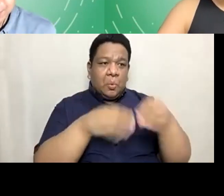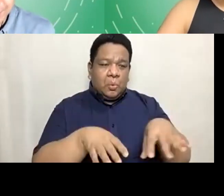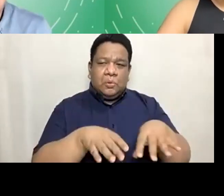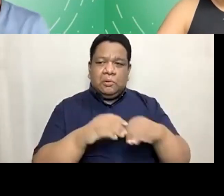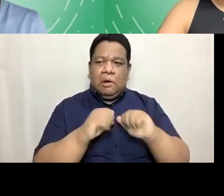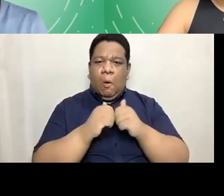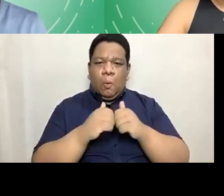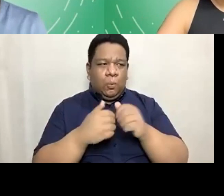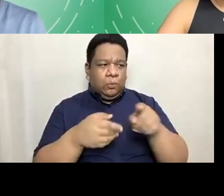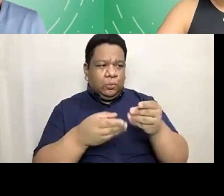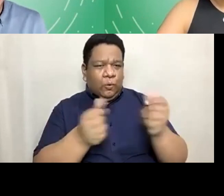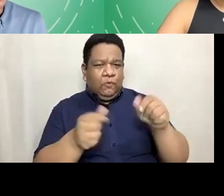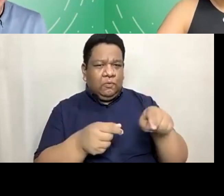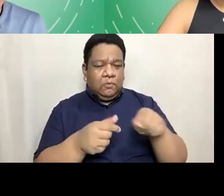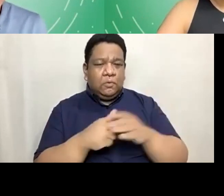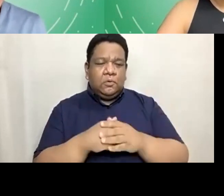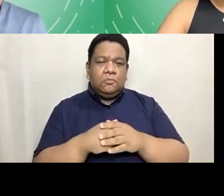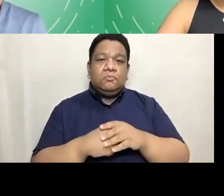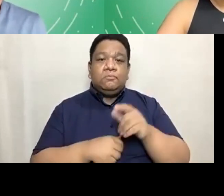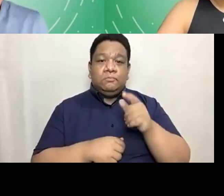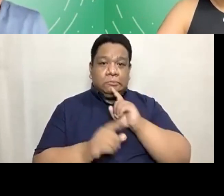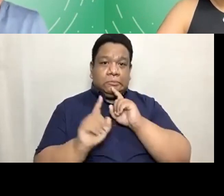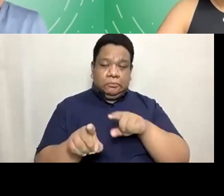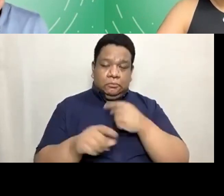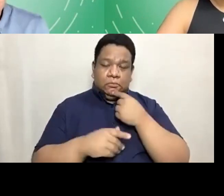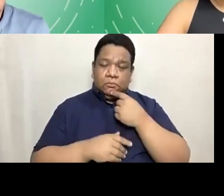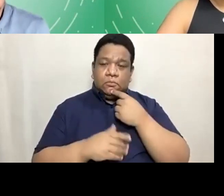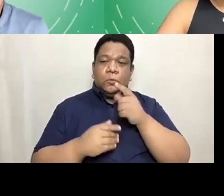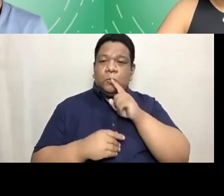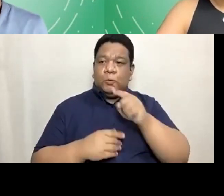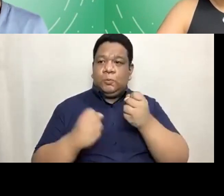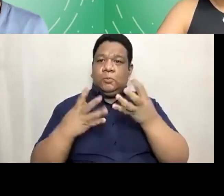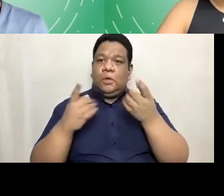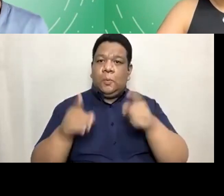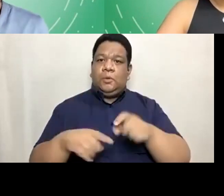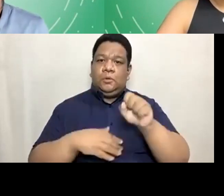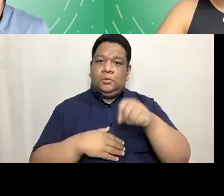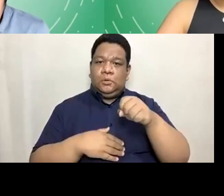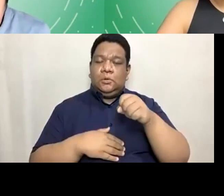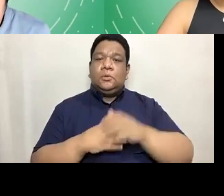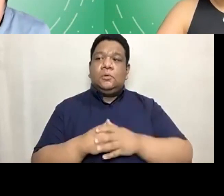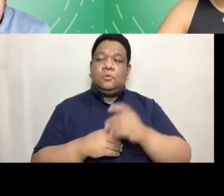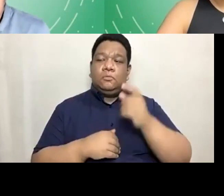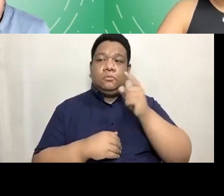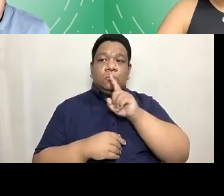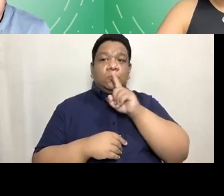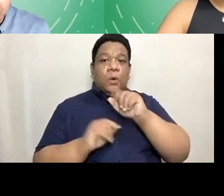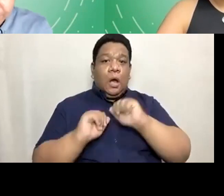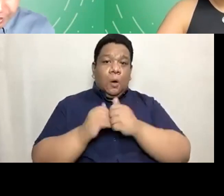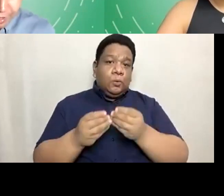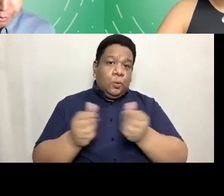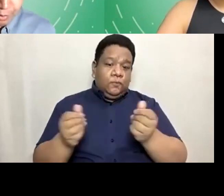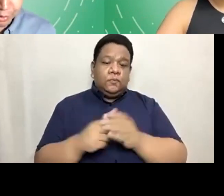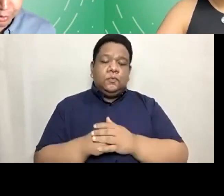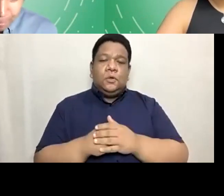lot, especially when we talk about digital fabrication. And the answer there is, in some ways, okay, I'll